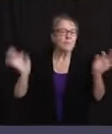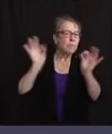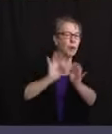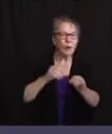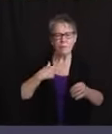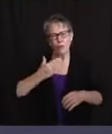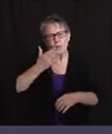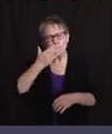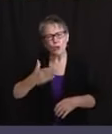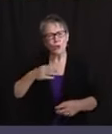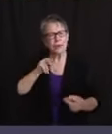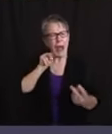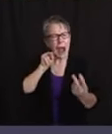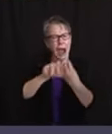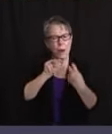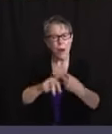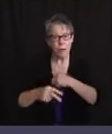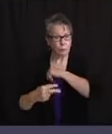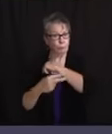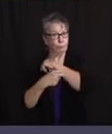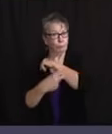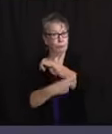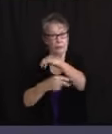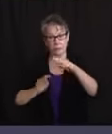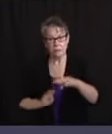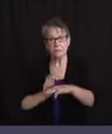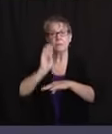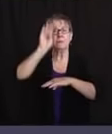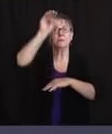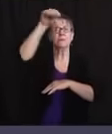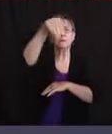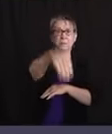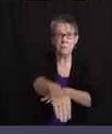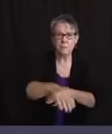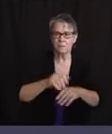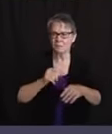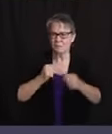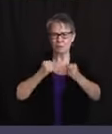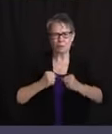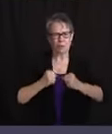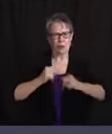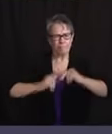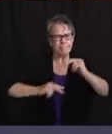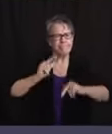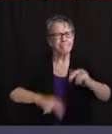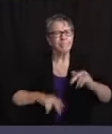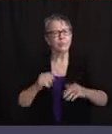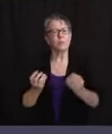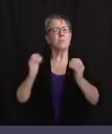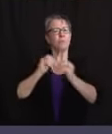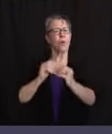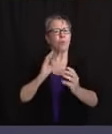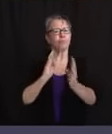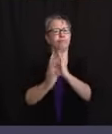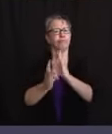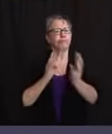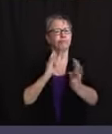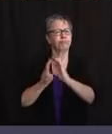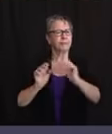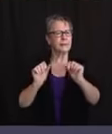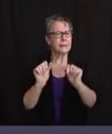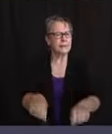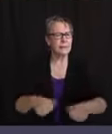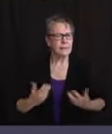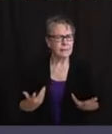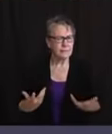consistently is we have underplayed the hand that we were dealt. And there's no better example of that than infrastructure. And again, these